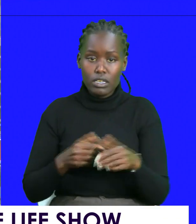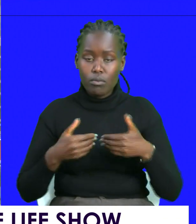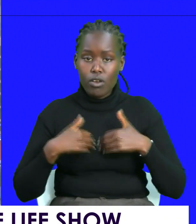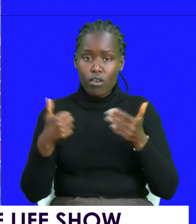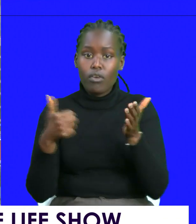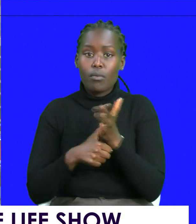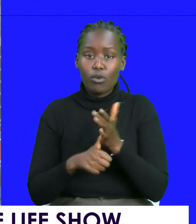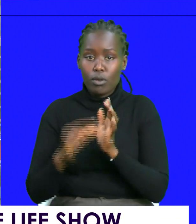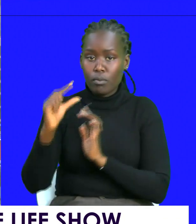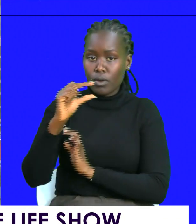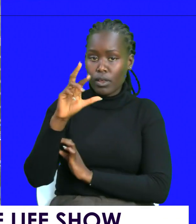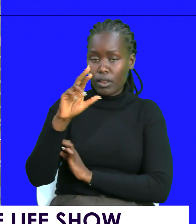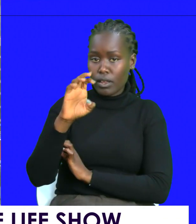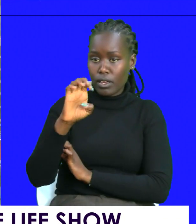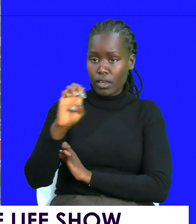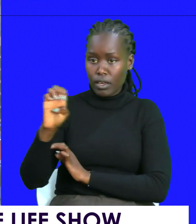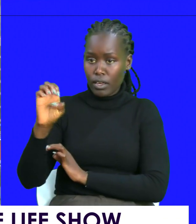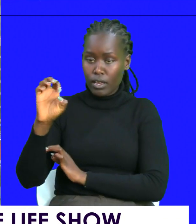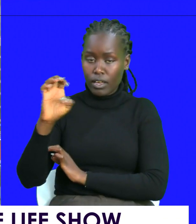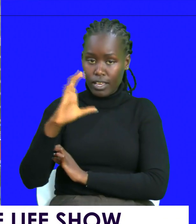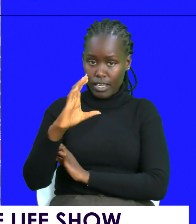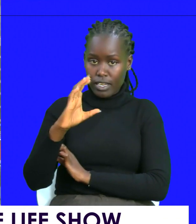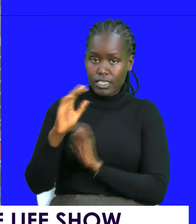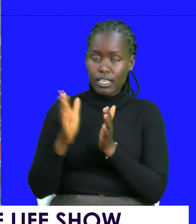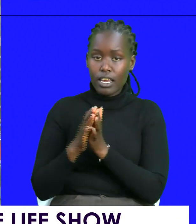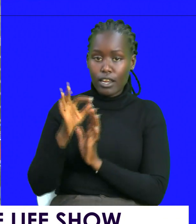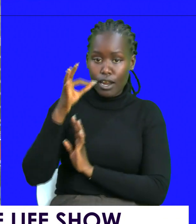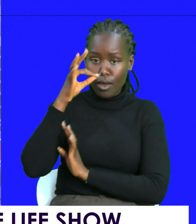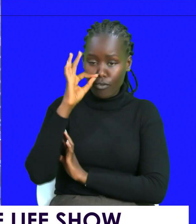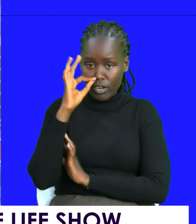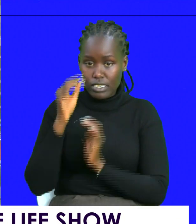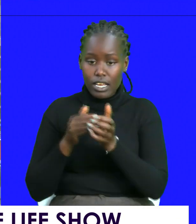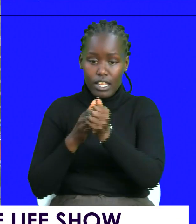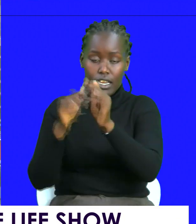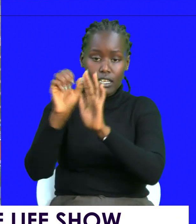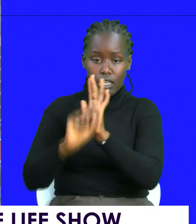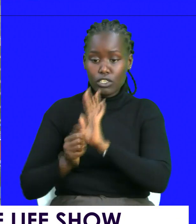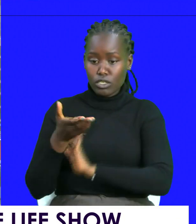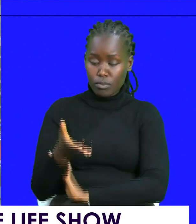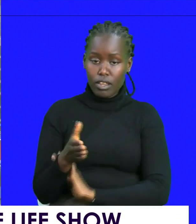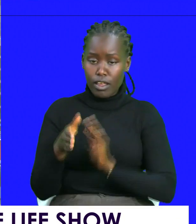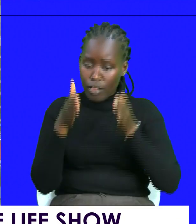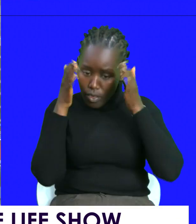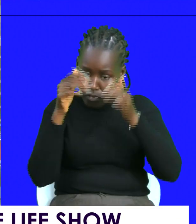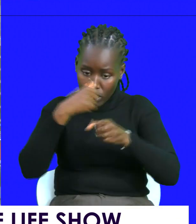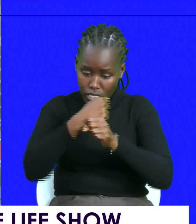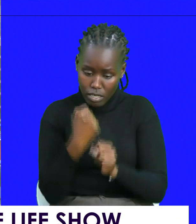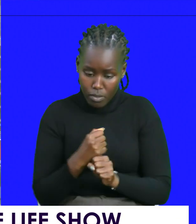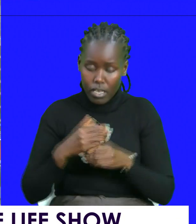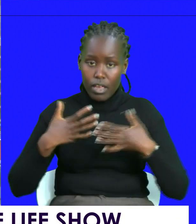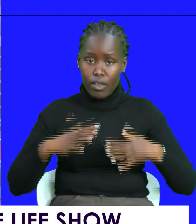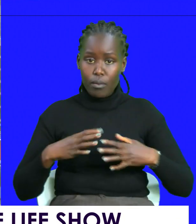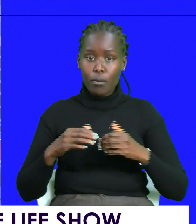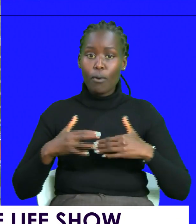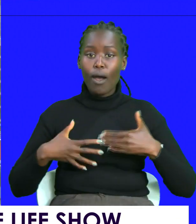in Greece and in France, the leaderships there in the 1800s, they focused on making the people happy.